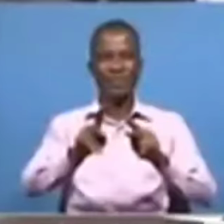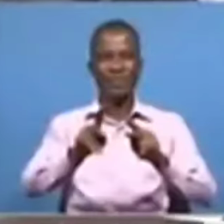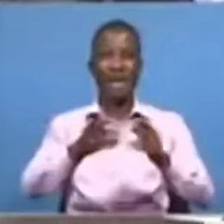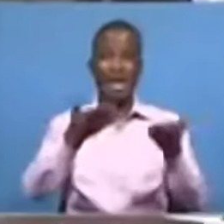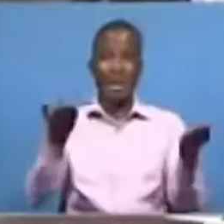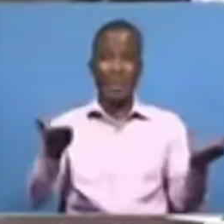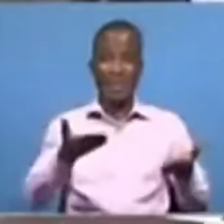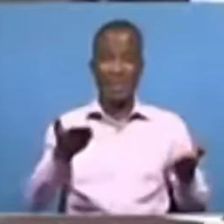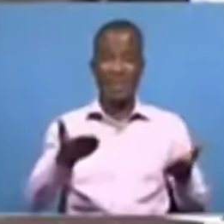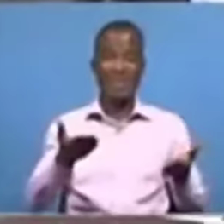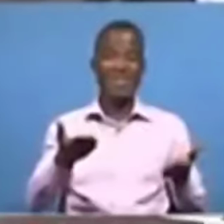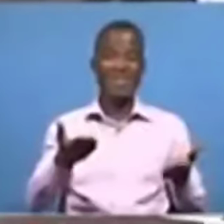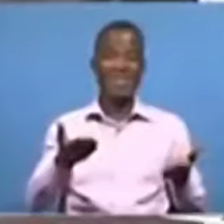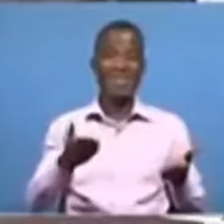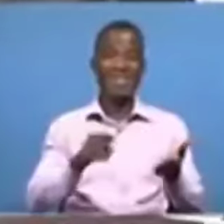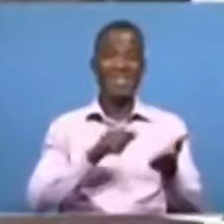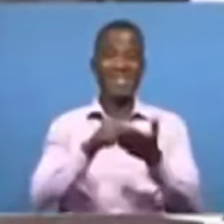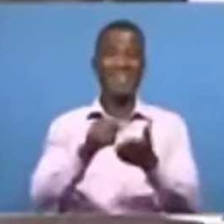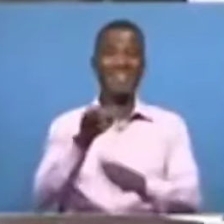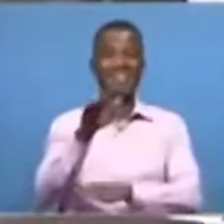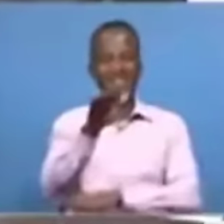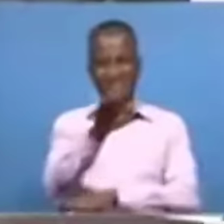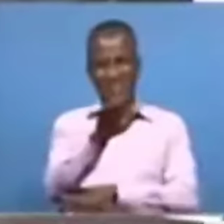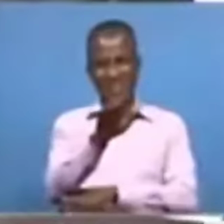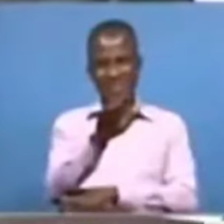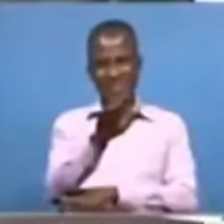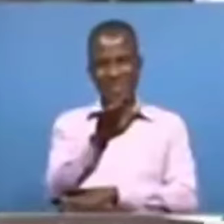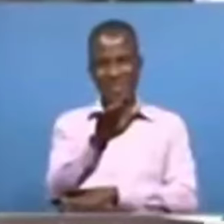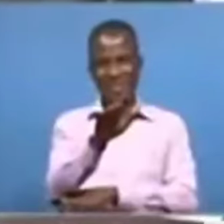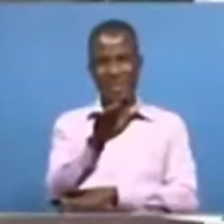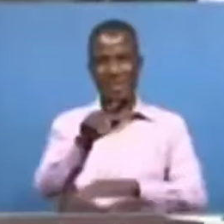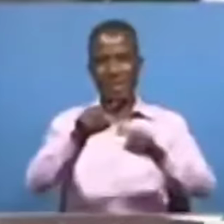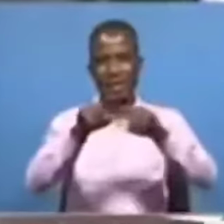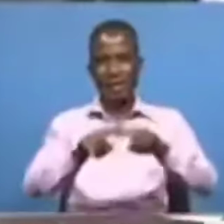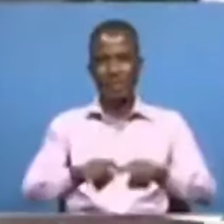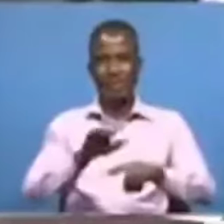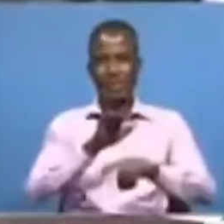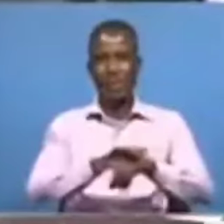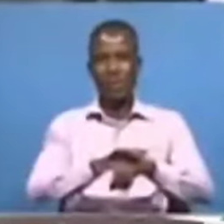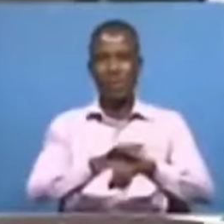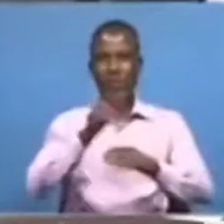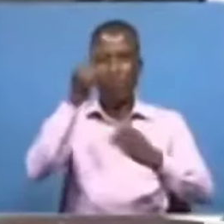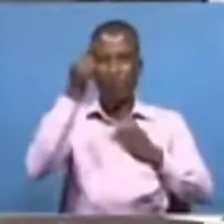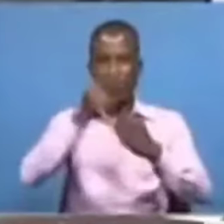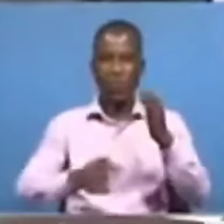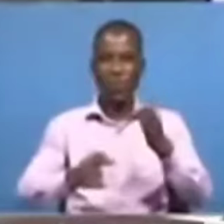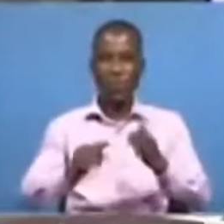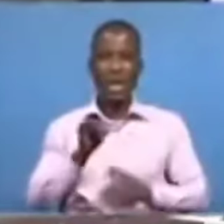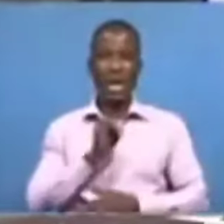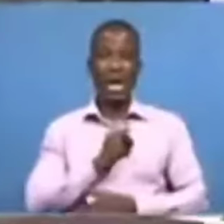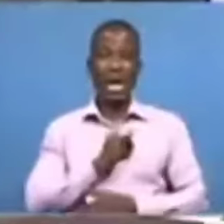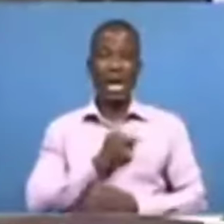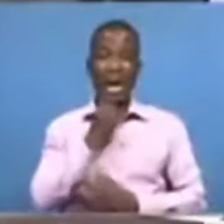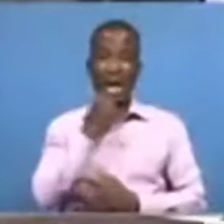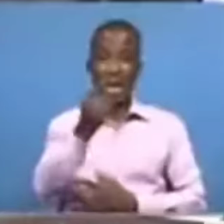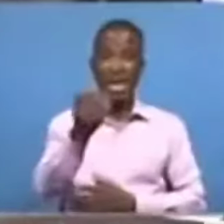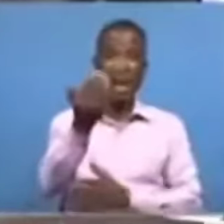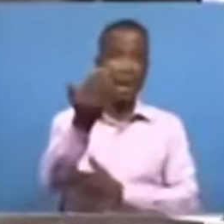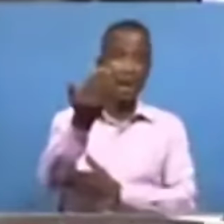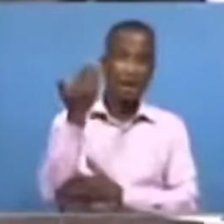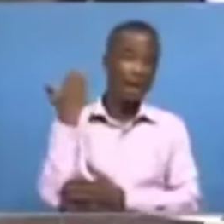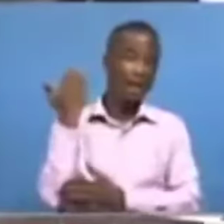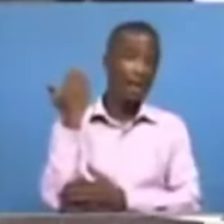am here this evening in respect of the remarks that are made to you on the